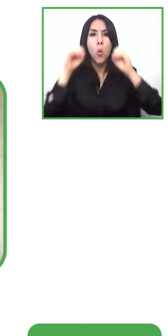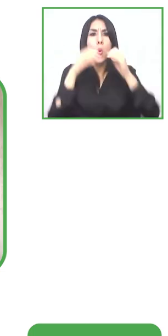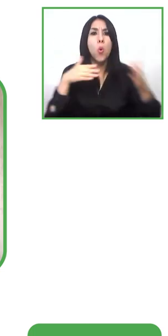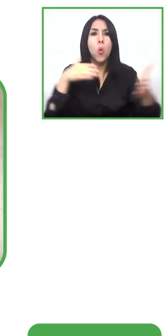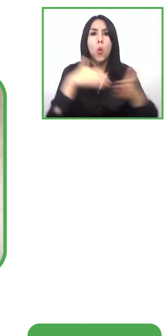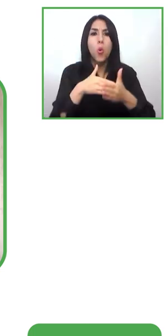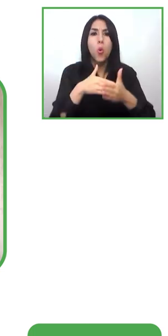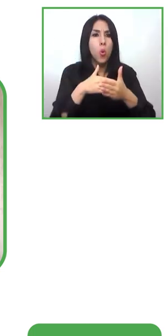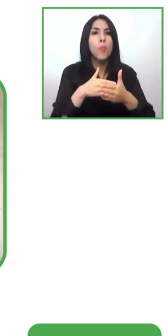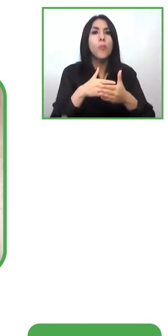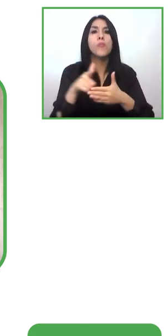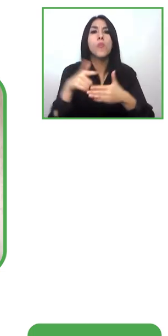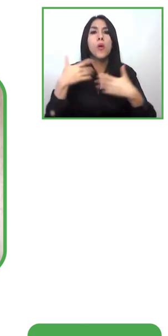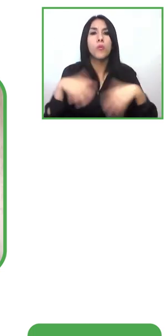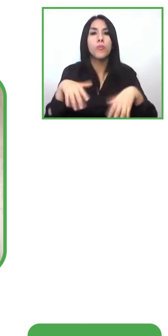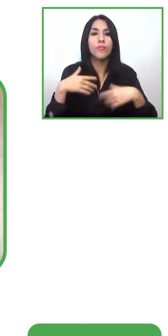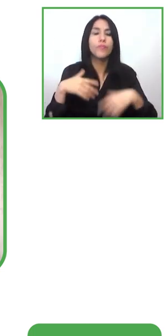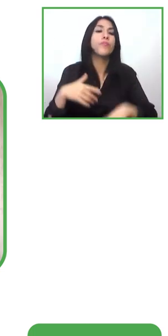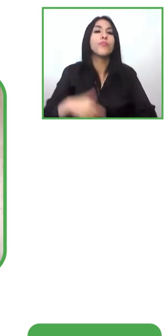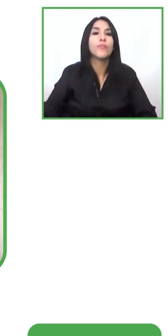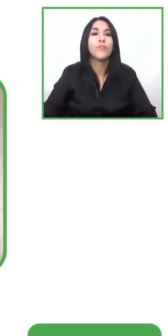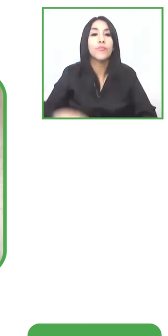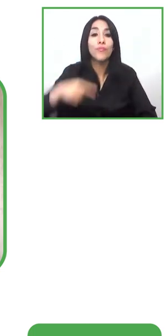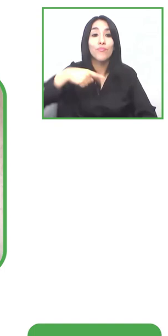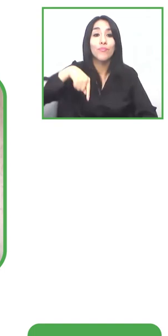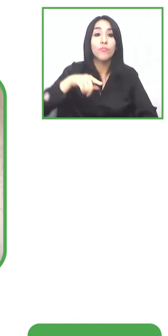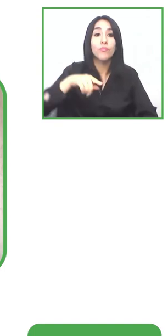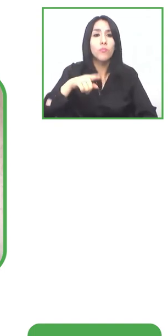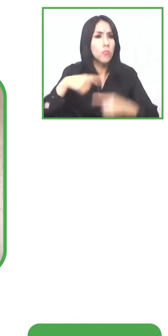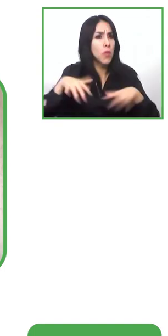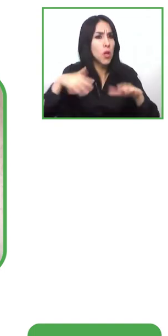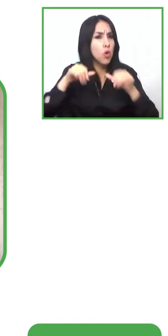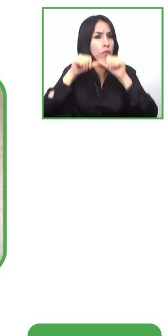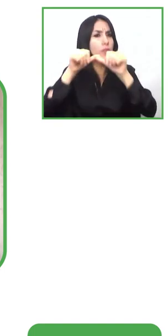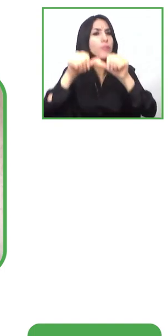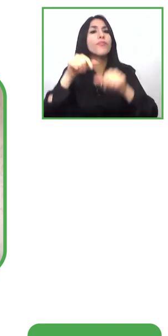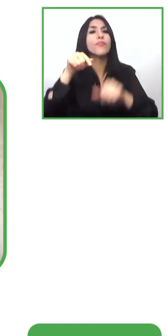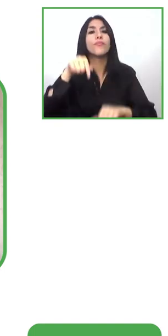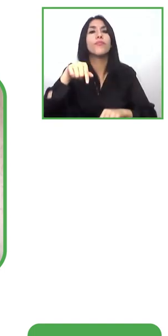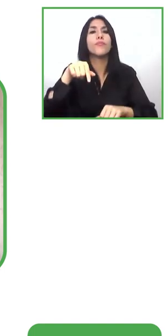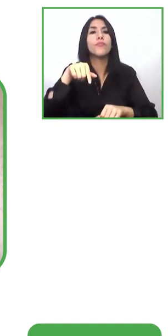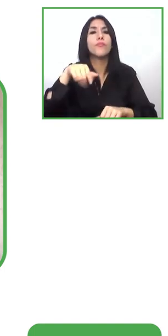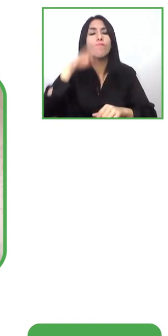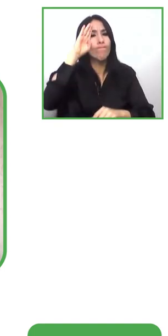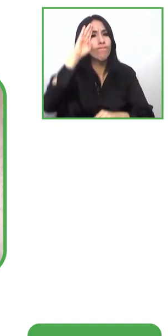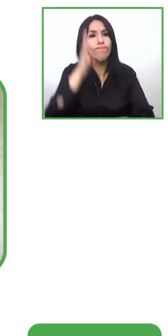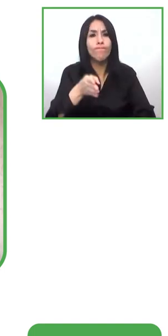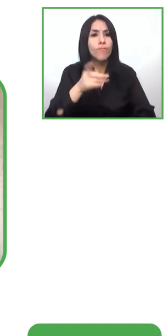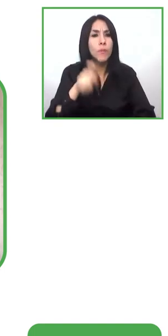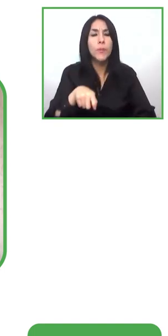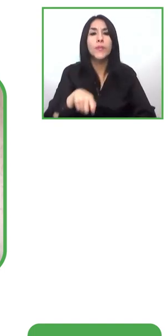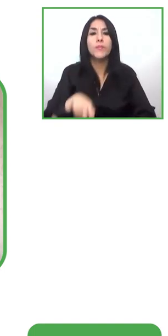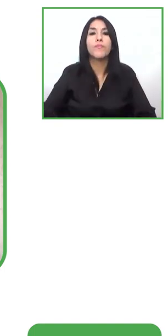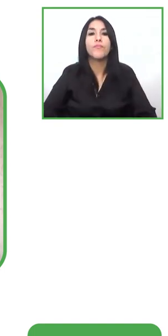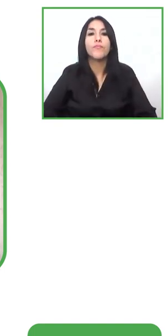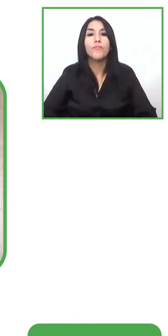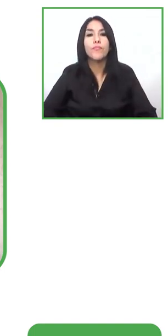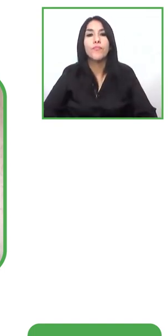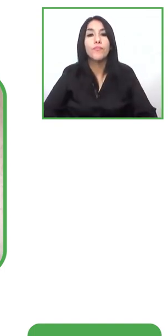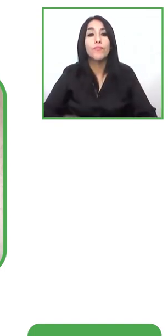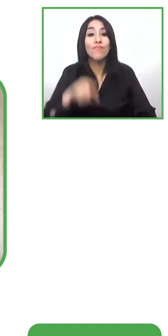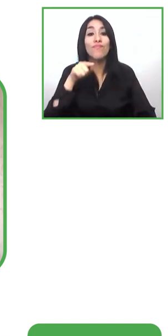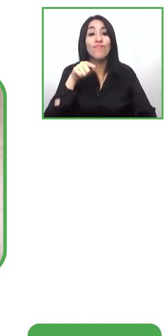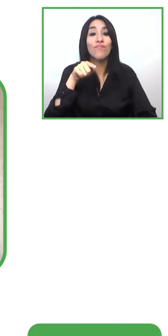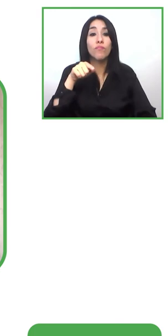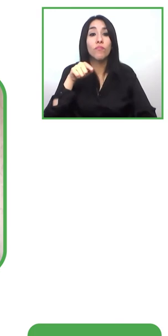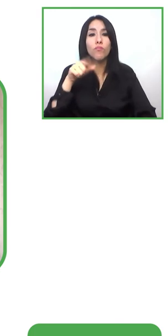one responsible for making that excellent cup of coffee, then there's no more questions left in their mind about what a deaf person can or cannot do. So we must